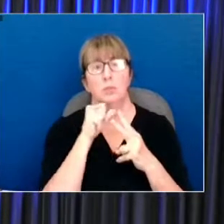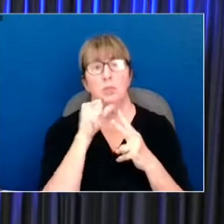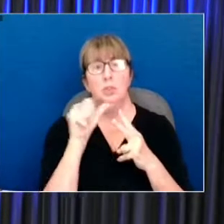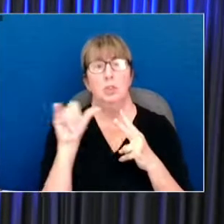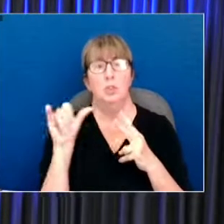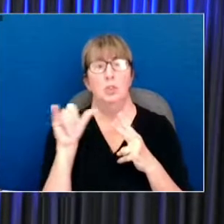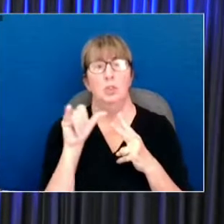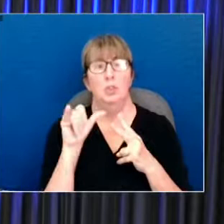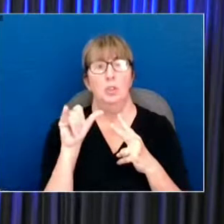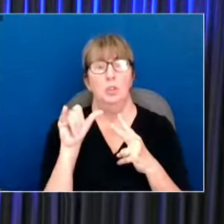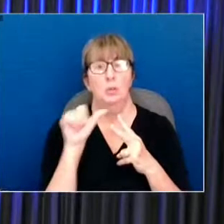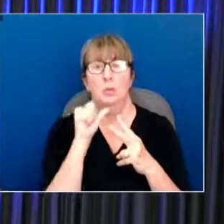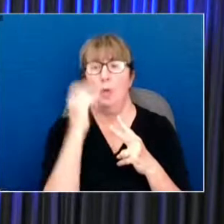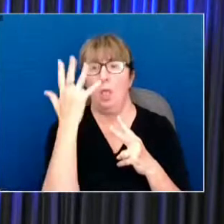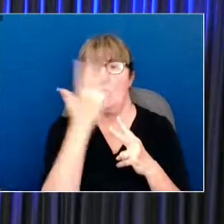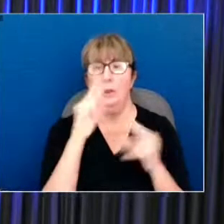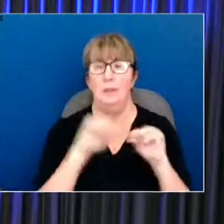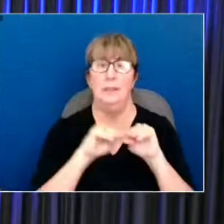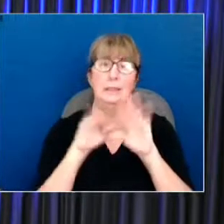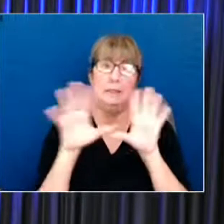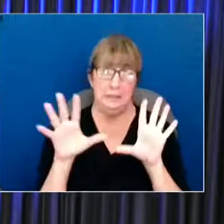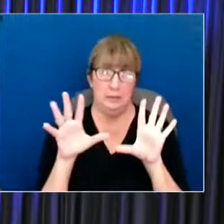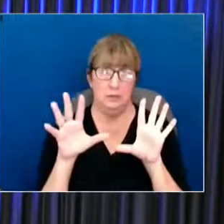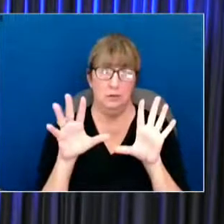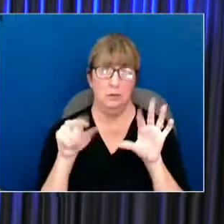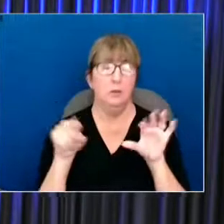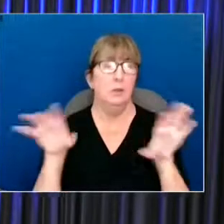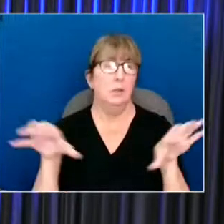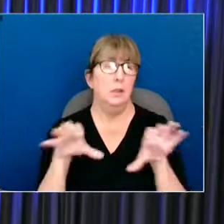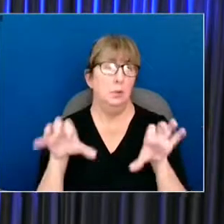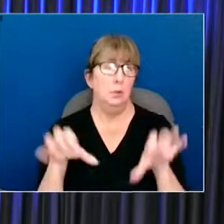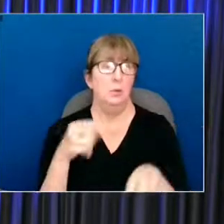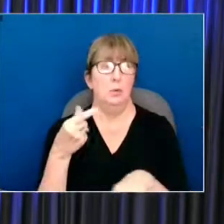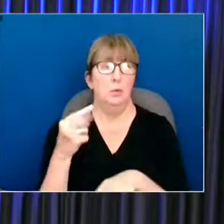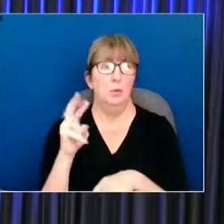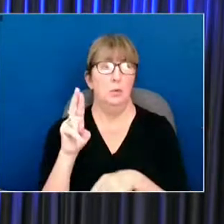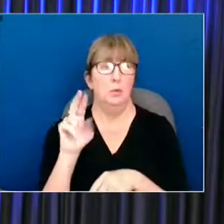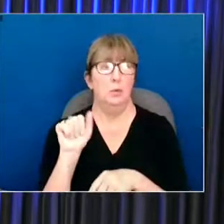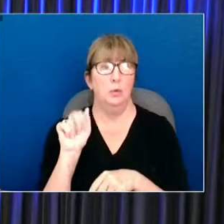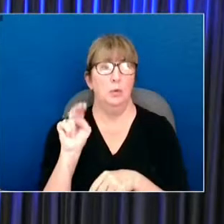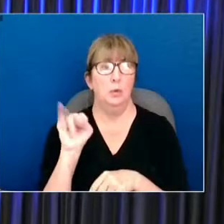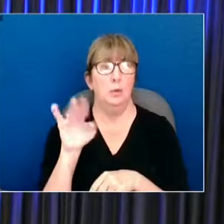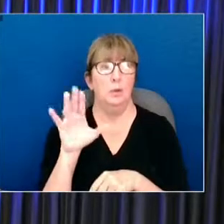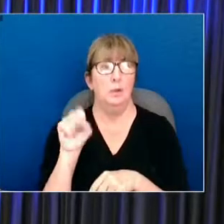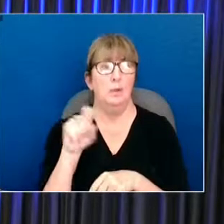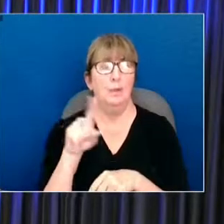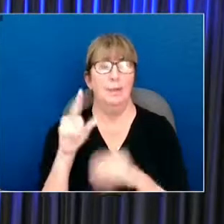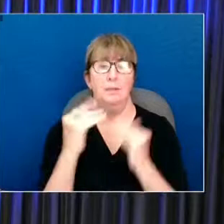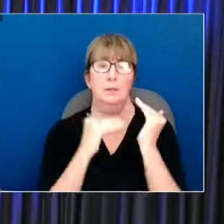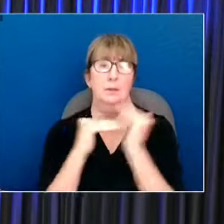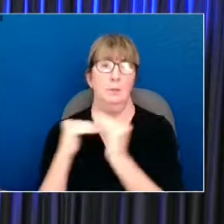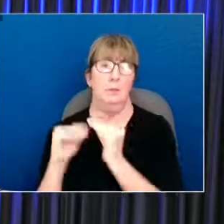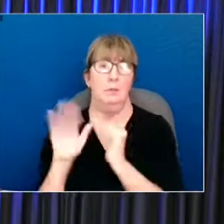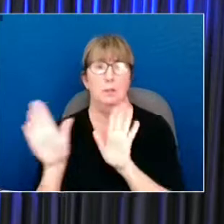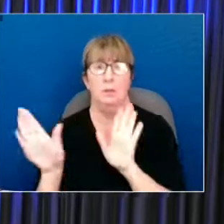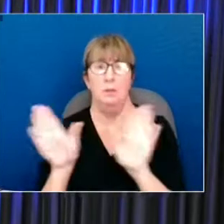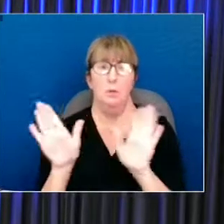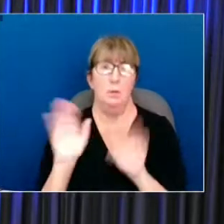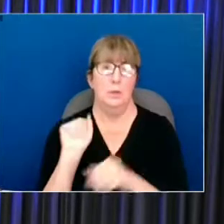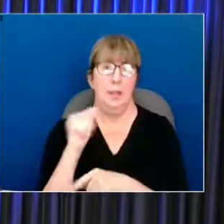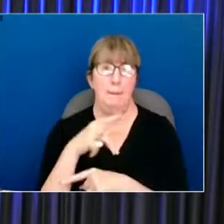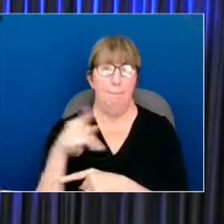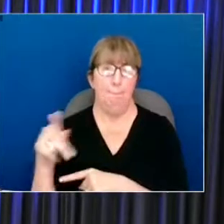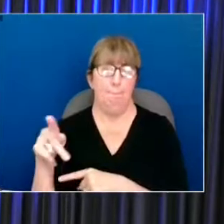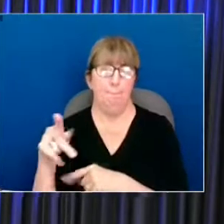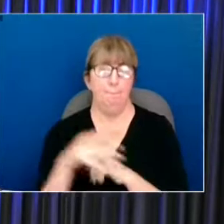they will not look as clear as they do in Granicus, and those are just limitations on the Facebook and